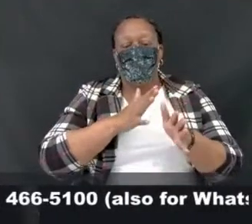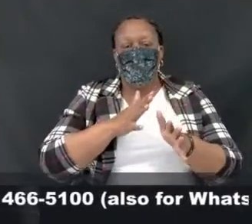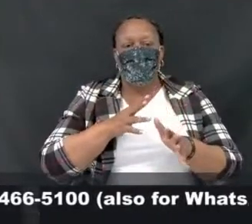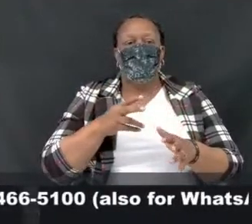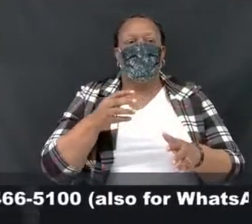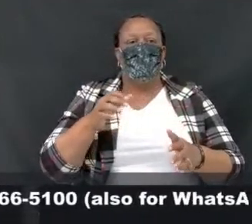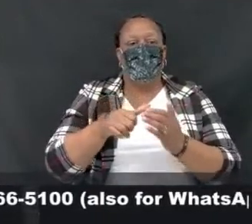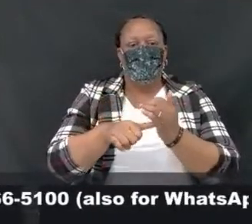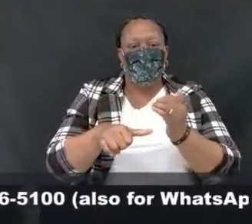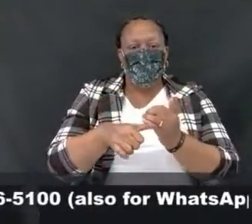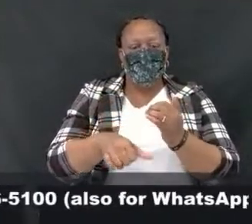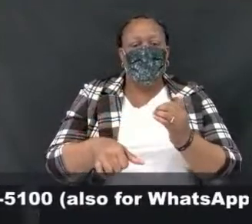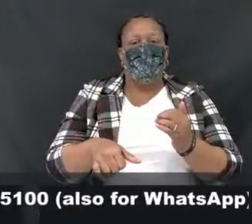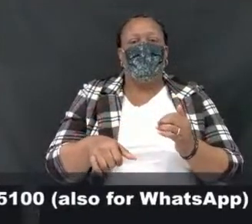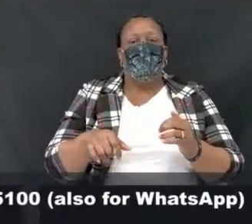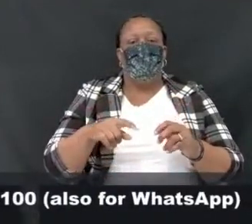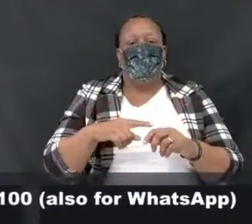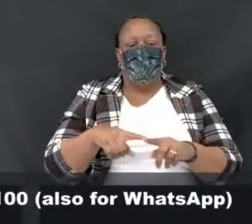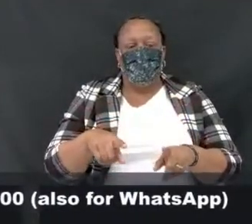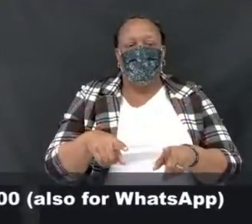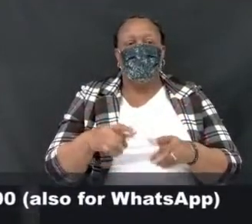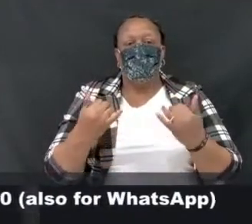informed.